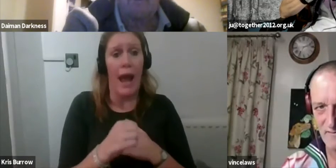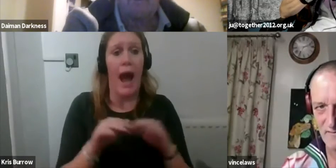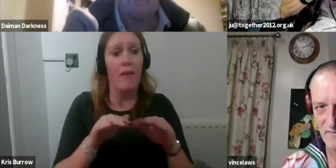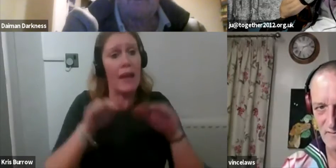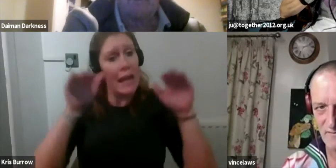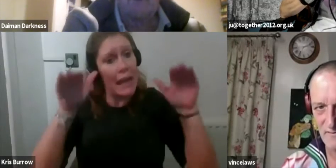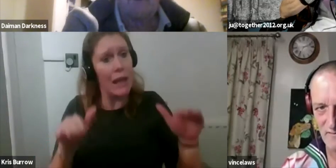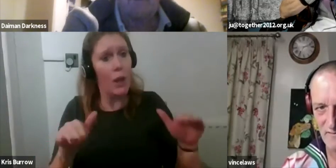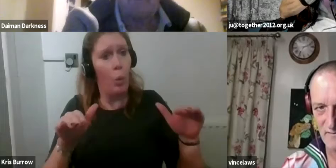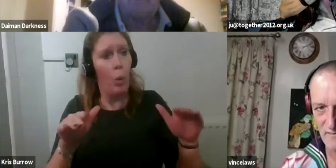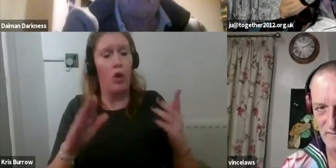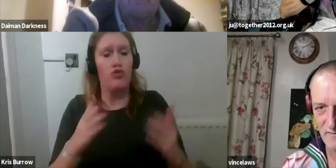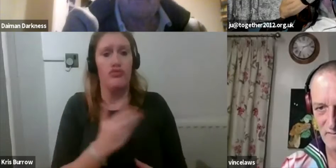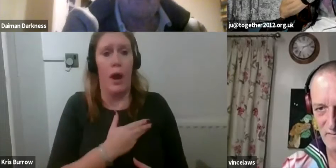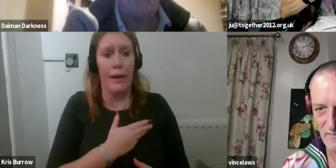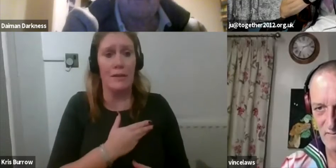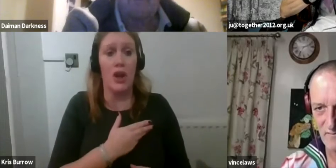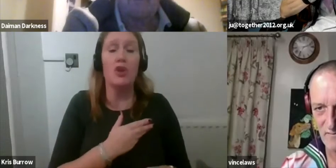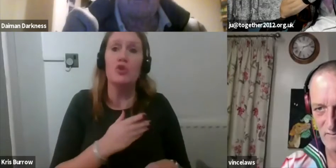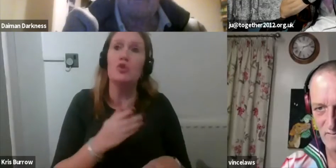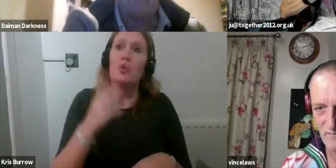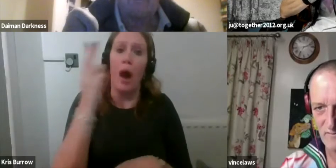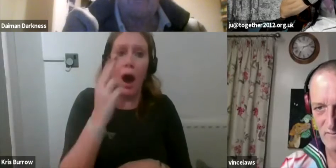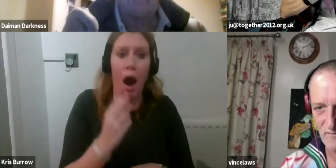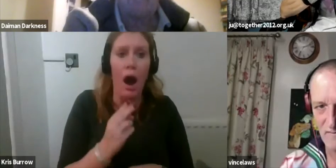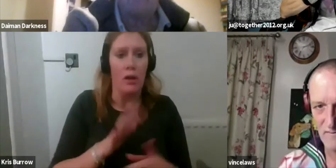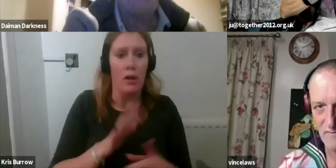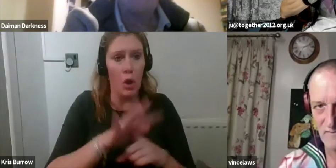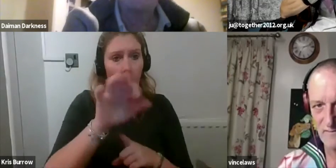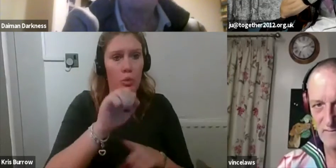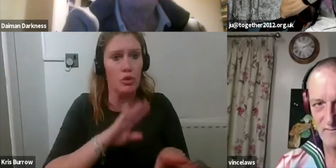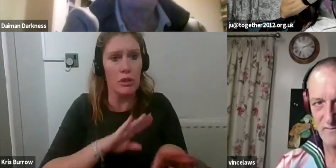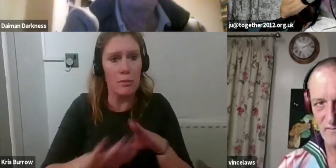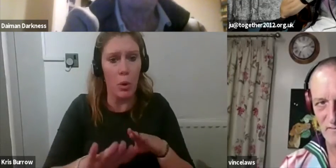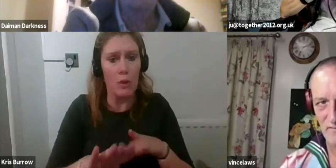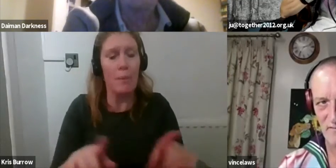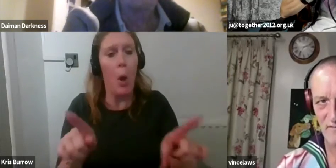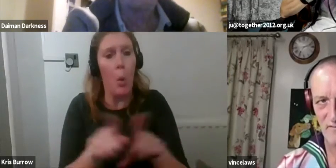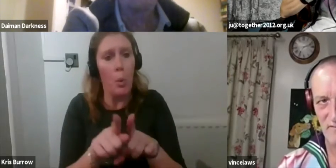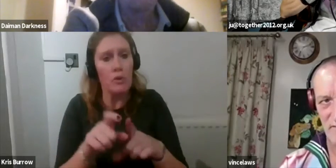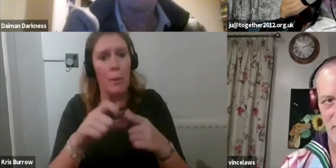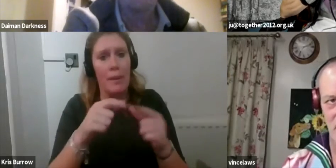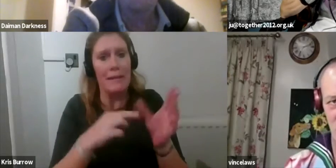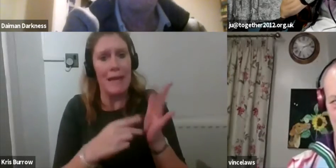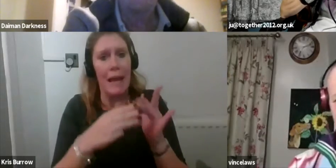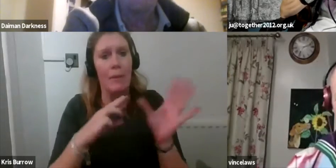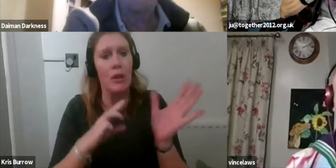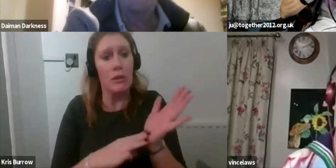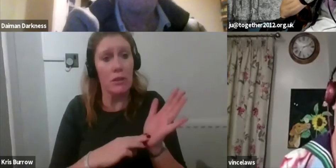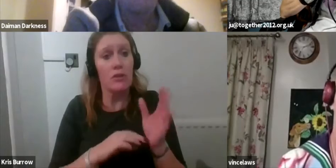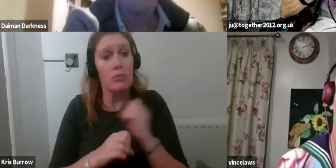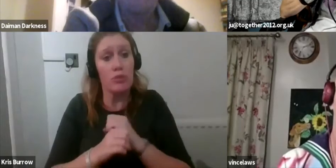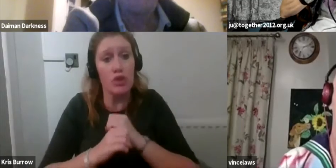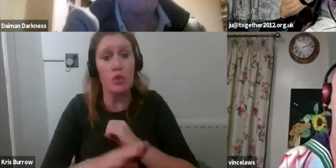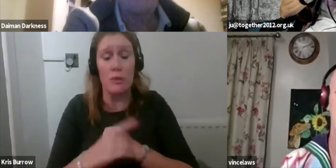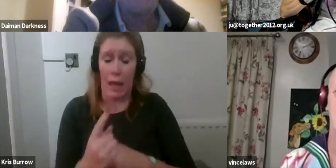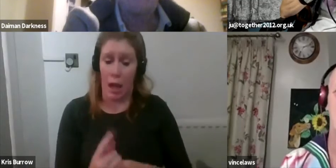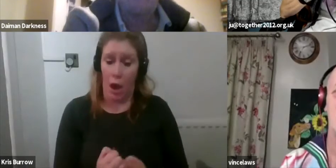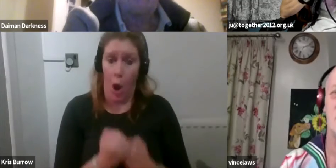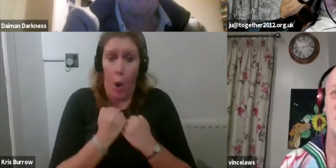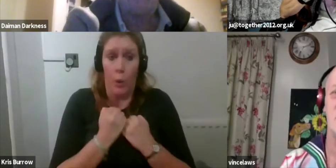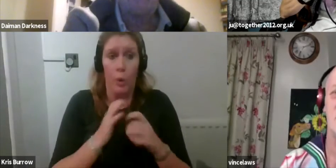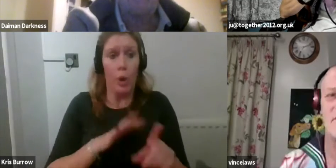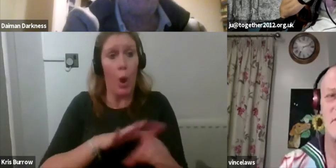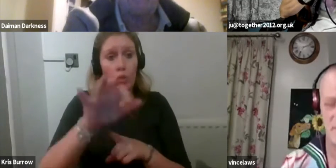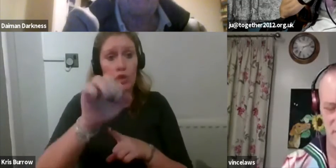and sport, but also, of course, as with Damien, to be resourced to produce our own culture and celebrate our own culture,